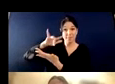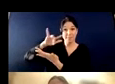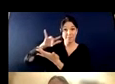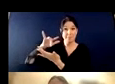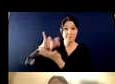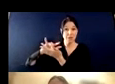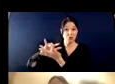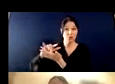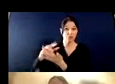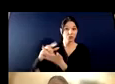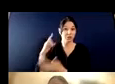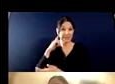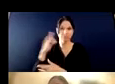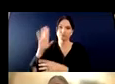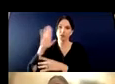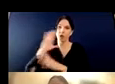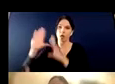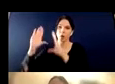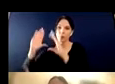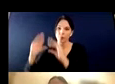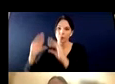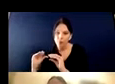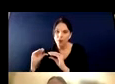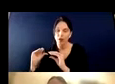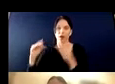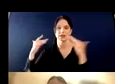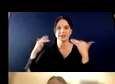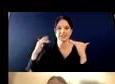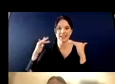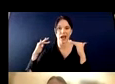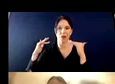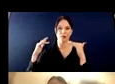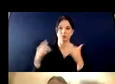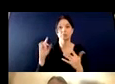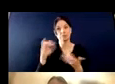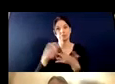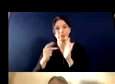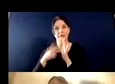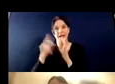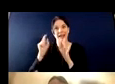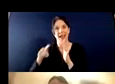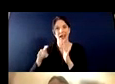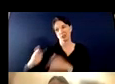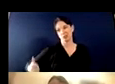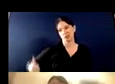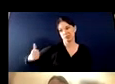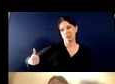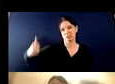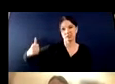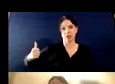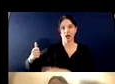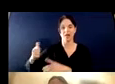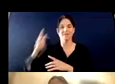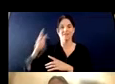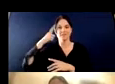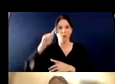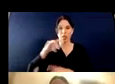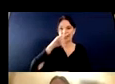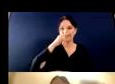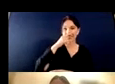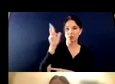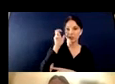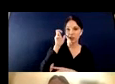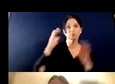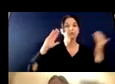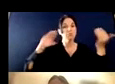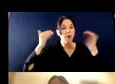And since sound is dampened, it will need to be played at a louder level for your child to be able to detect it or hear it, compared to if